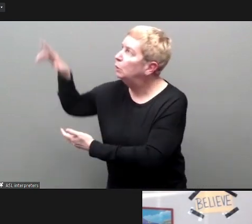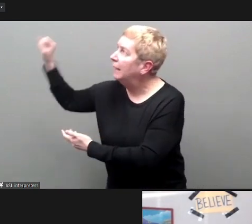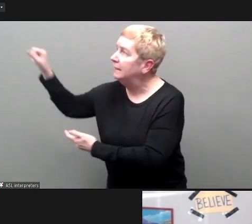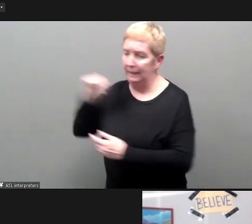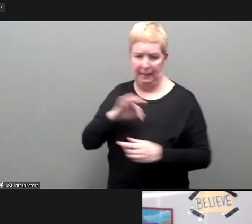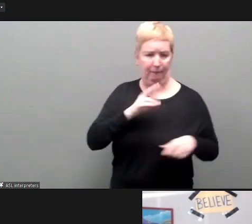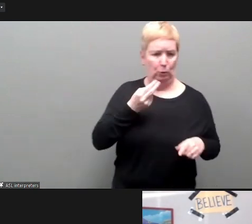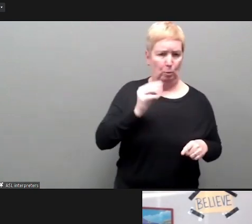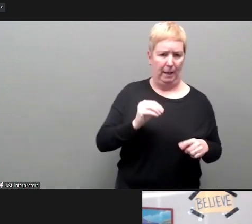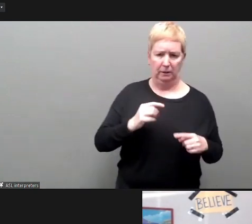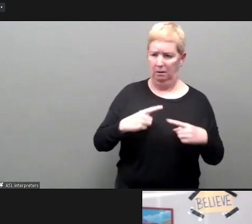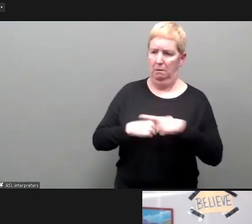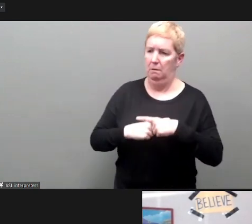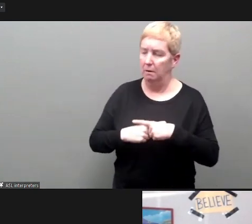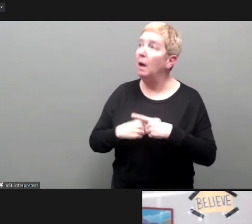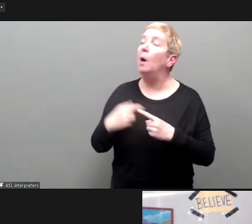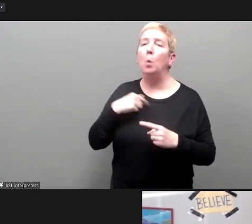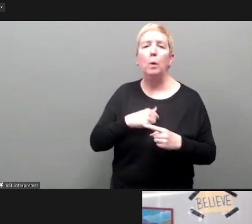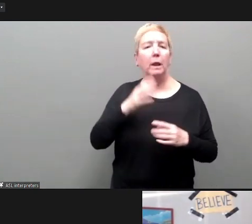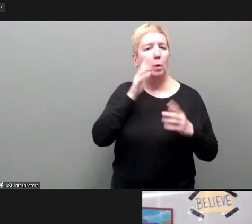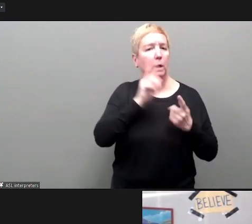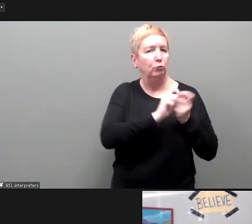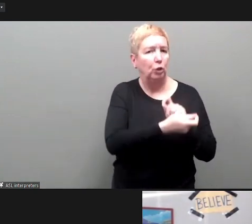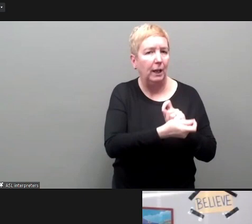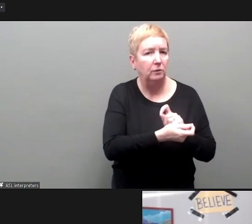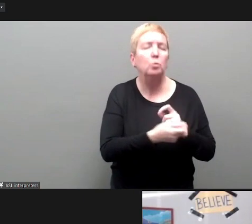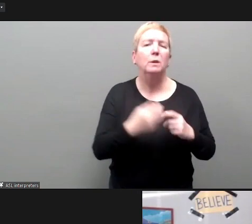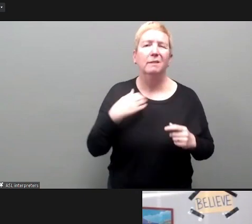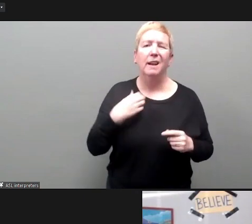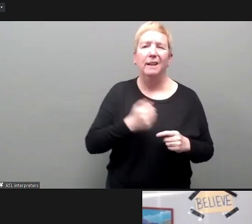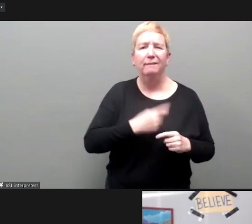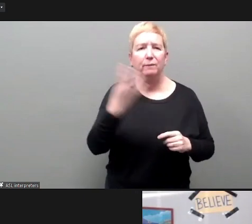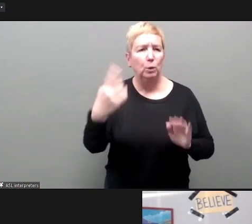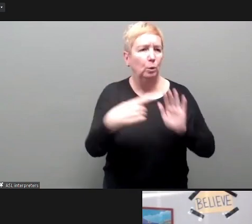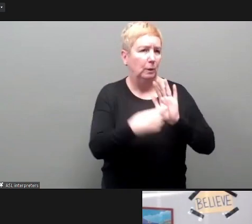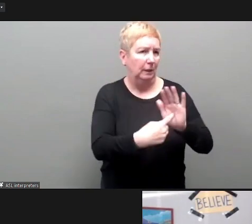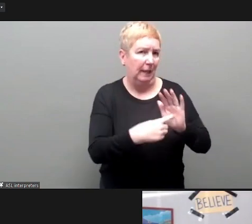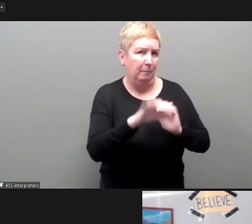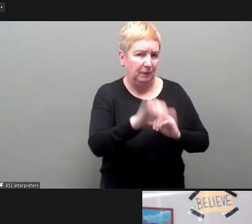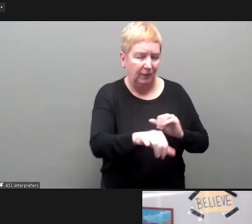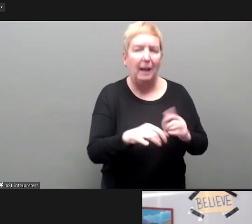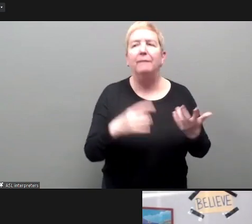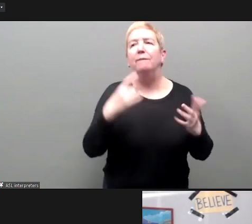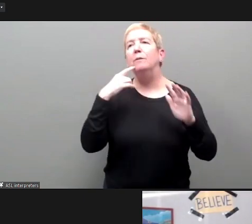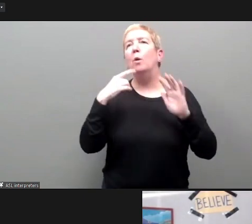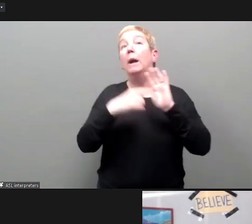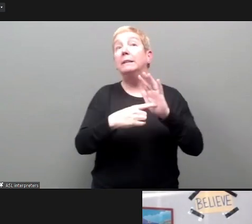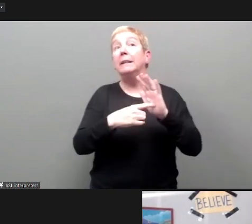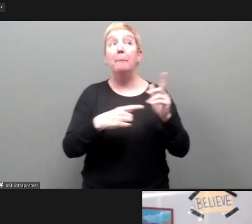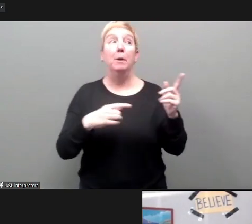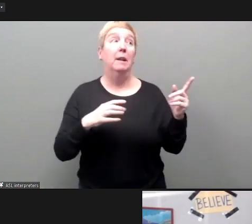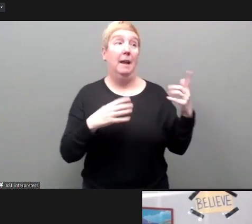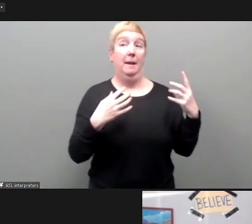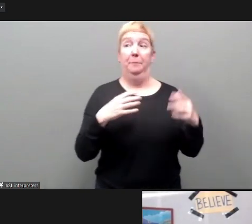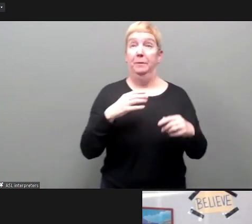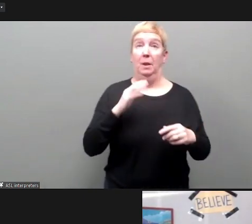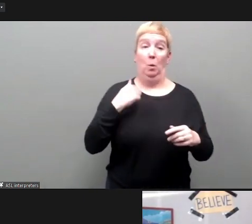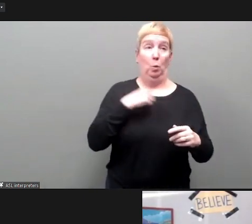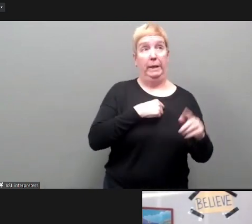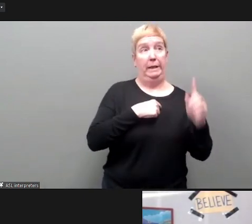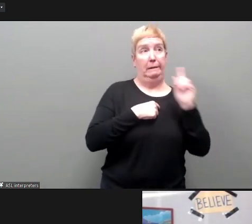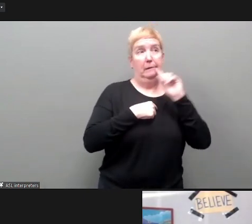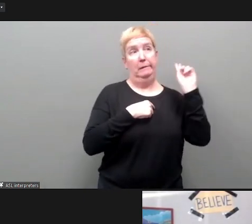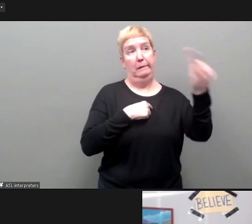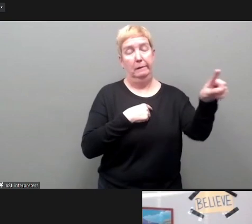couple recent examples of that. Mandating vaccines for healthcare workers came 2 weeks before the federal